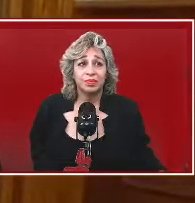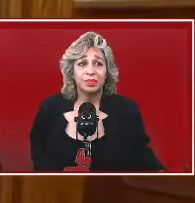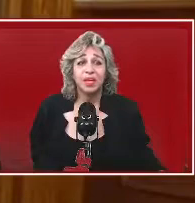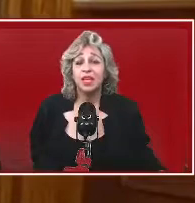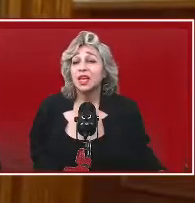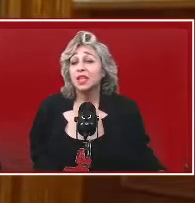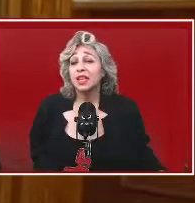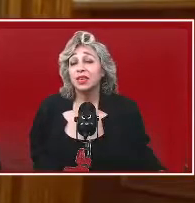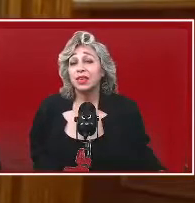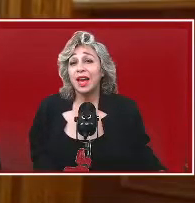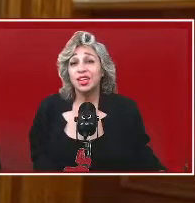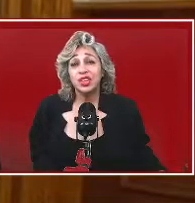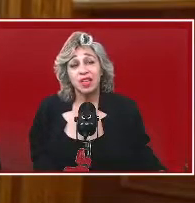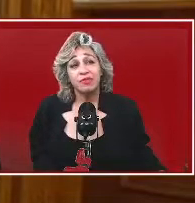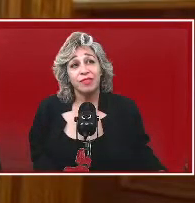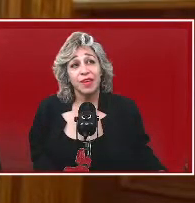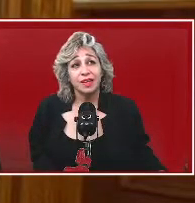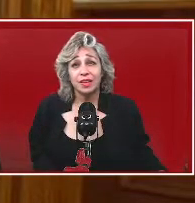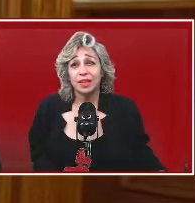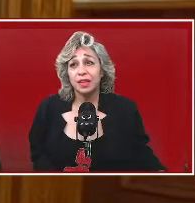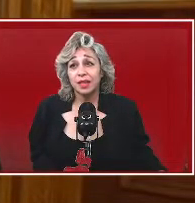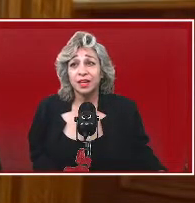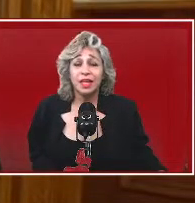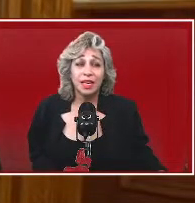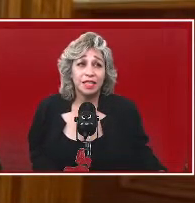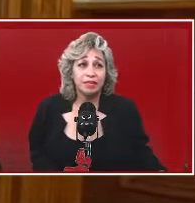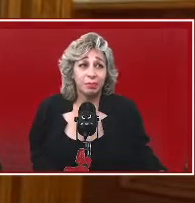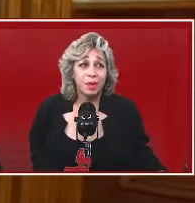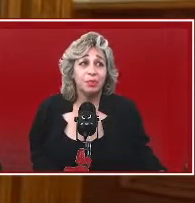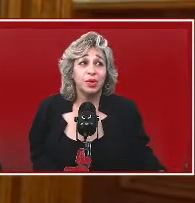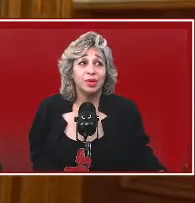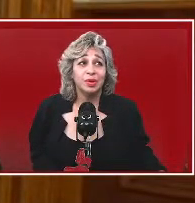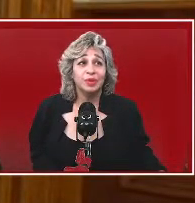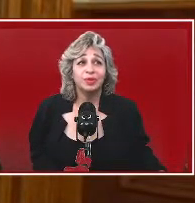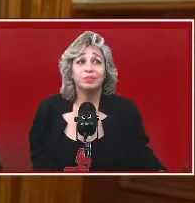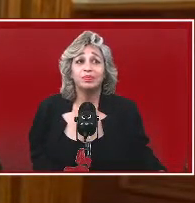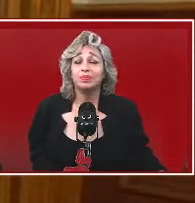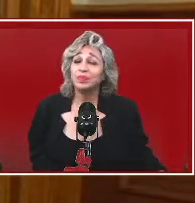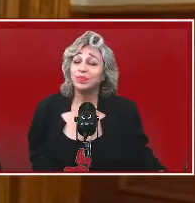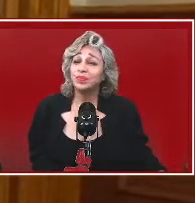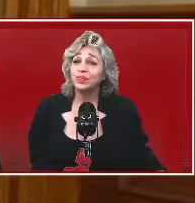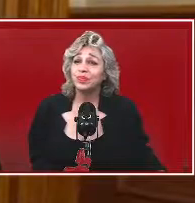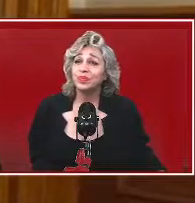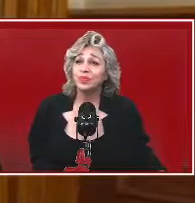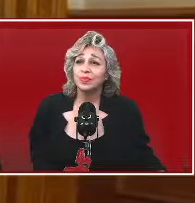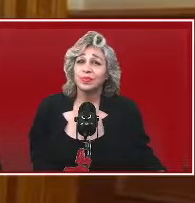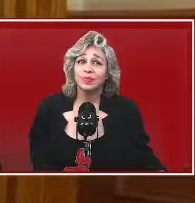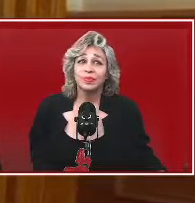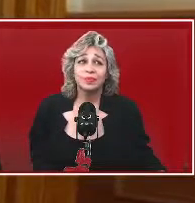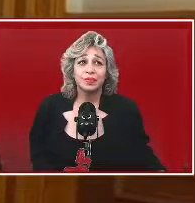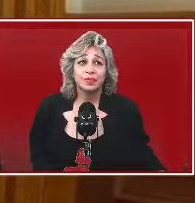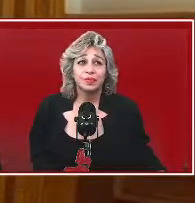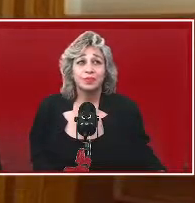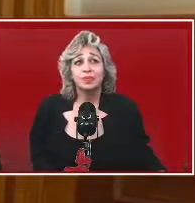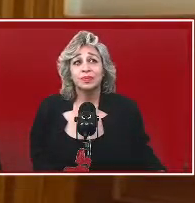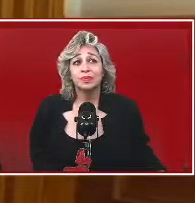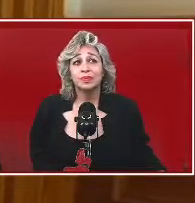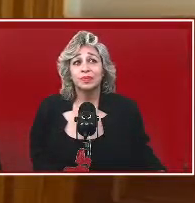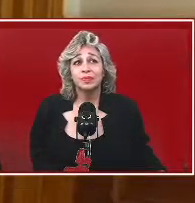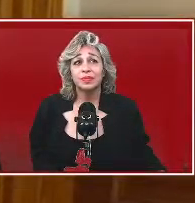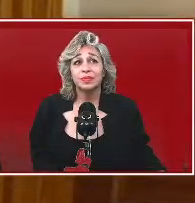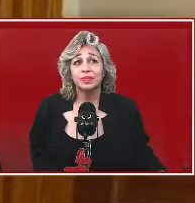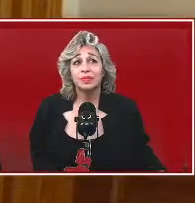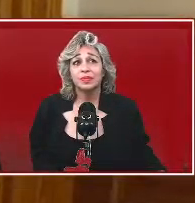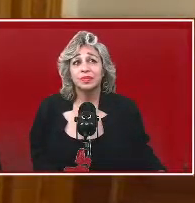colectividad. that could actually affect the collective people, Incluso que pueda